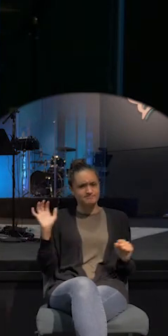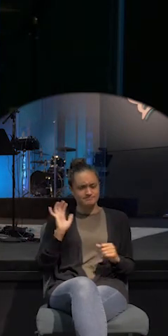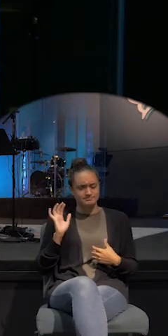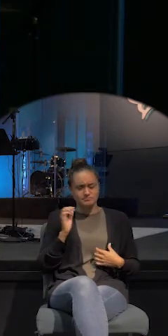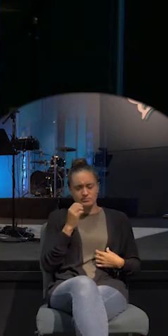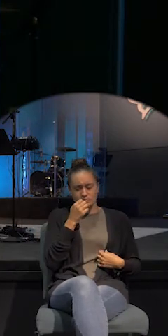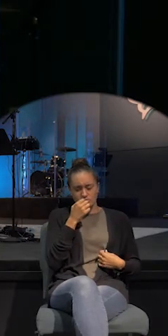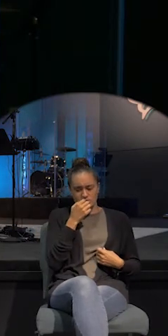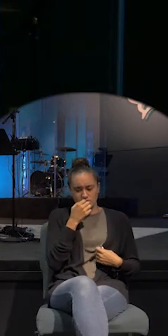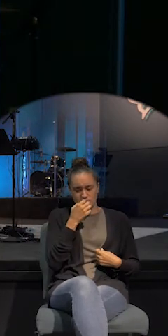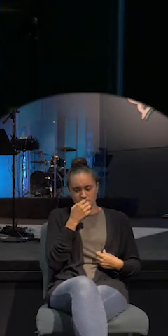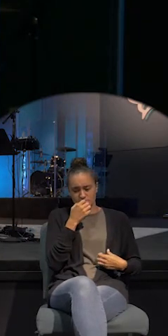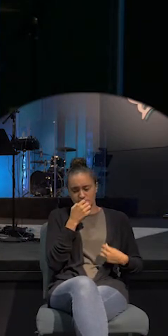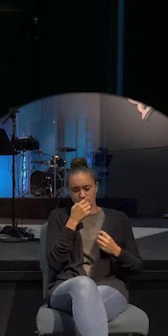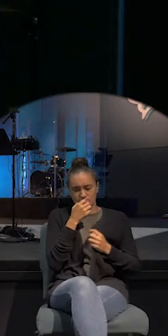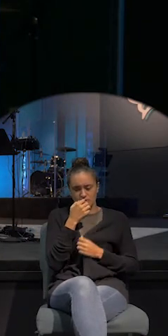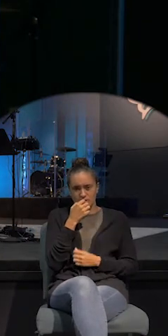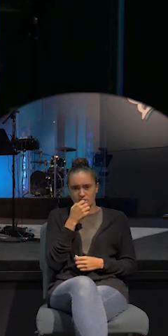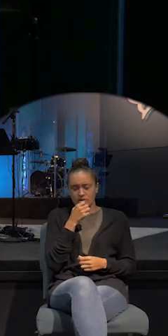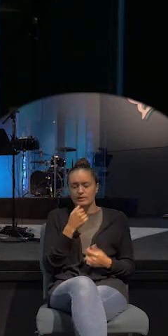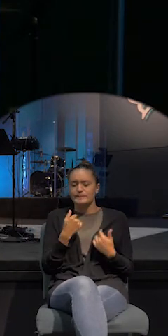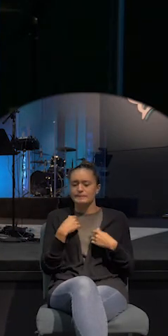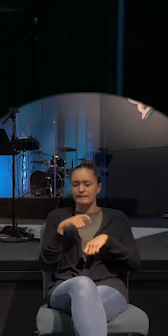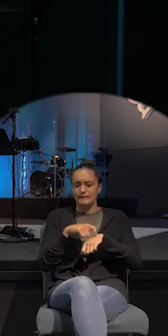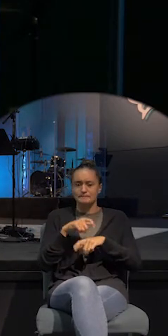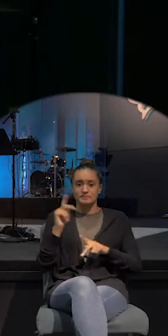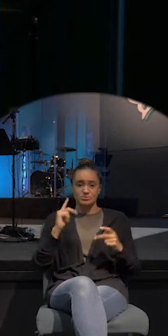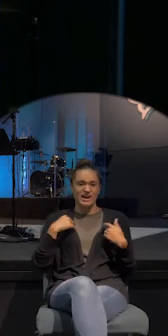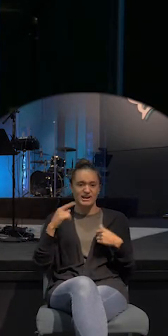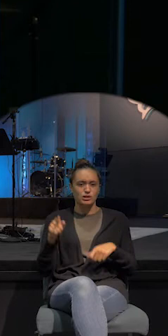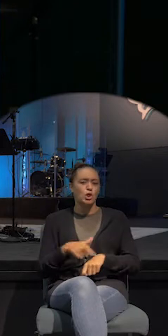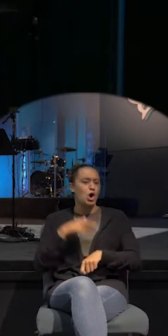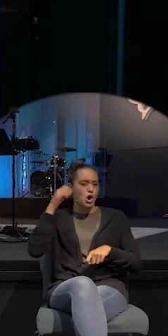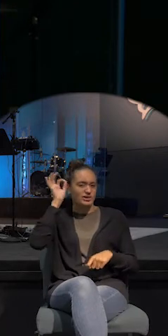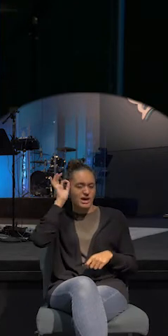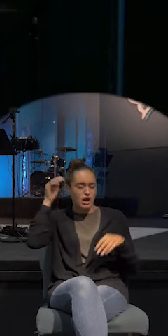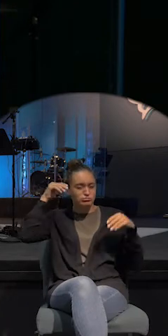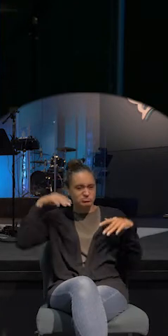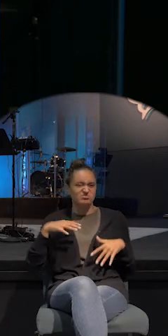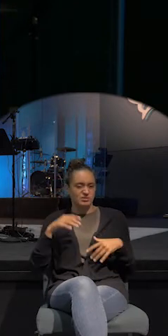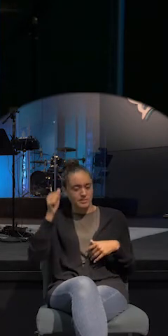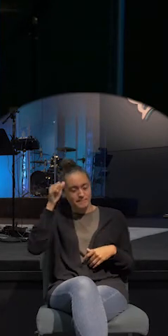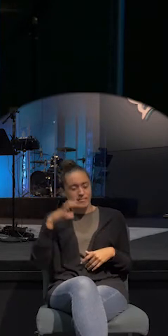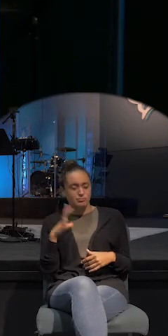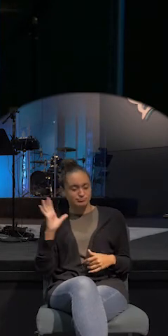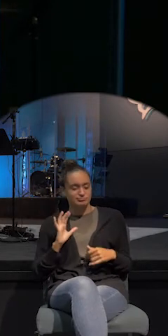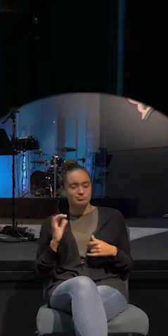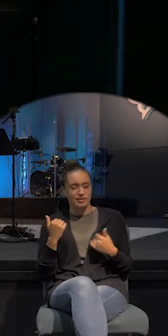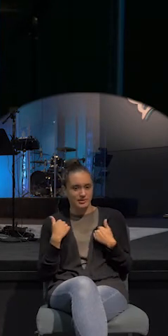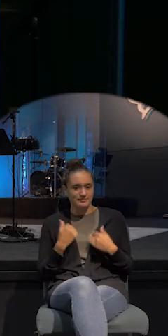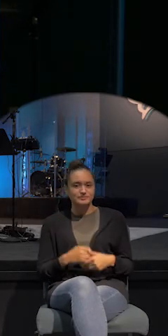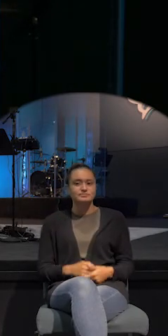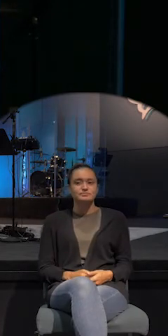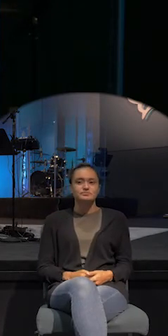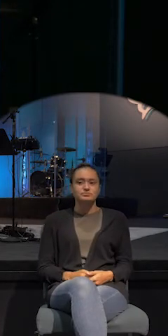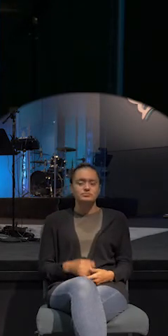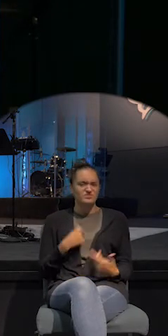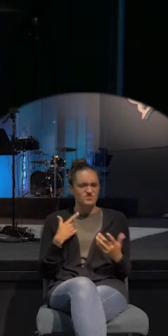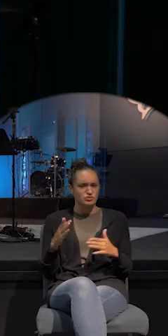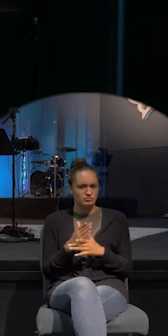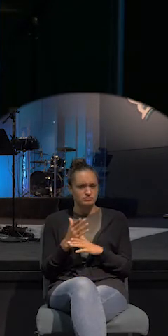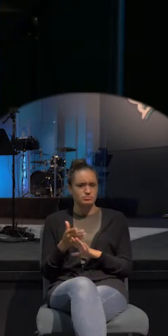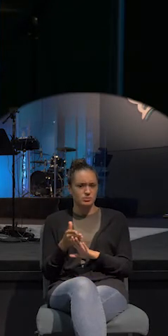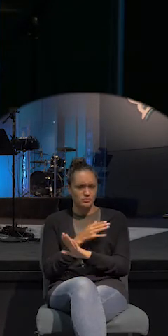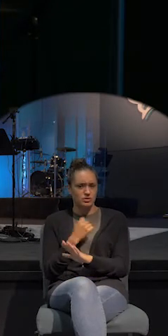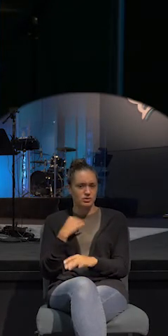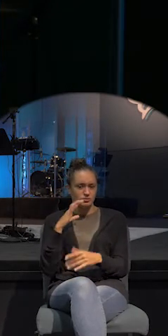there was a time when people had long hair. I had long hair. When the guys had long hair, I've shared this before,